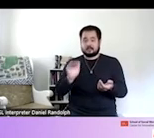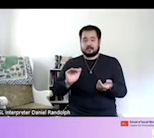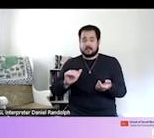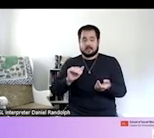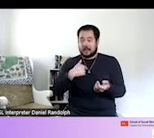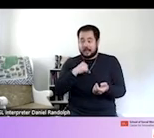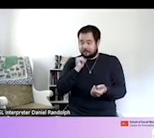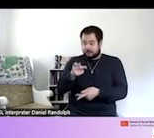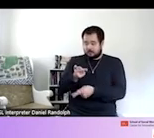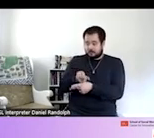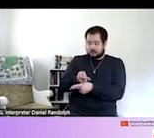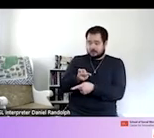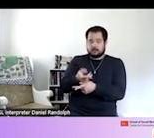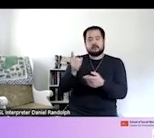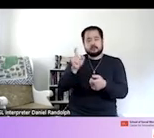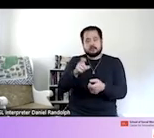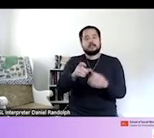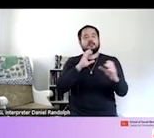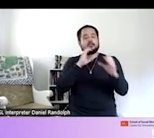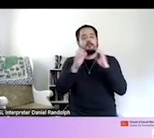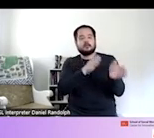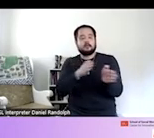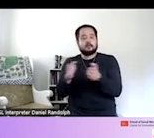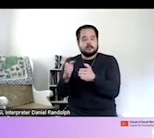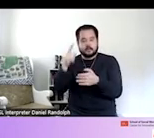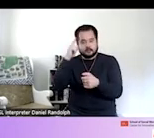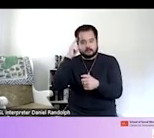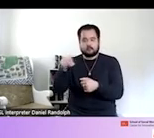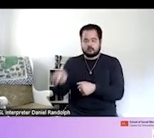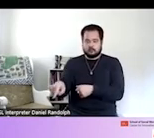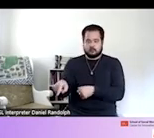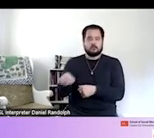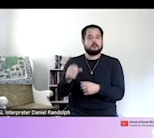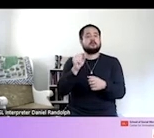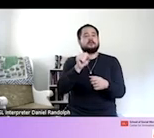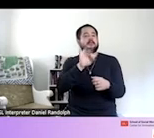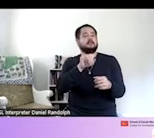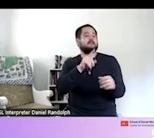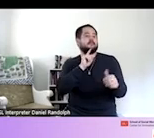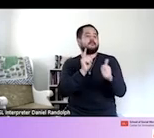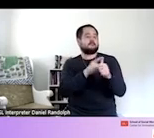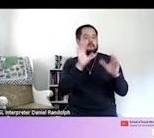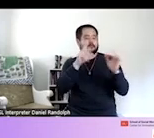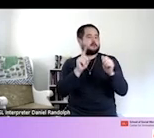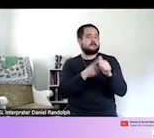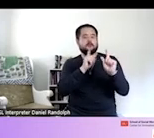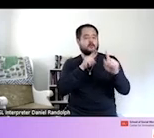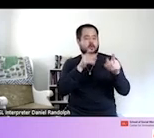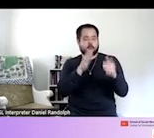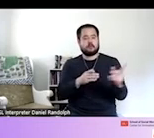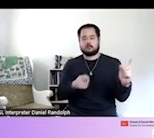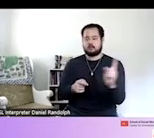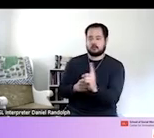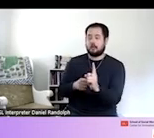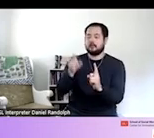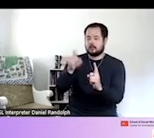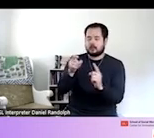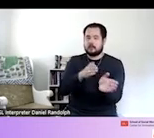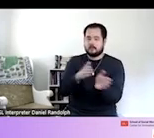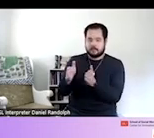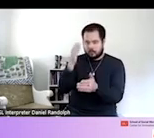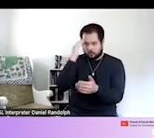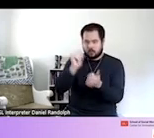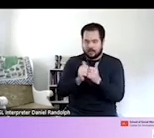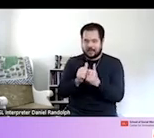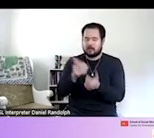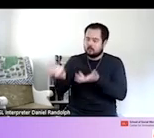communication plan for emergency responders around DNR. So I really wanted to put that in there as a resource and something to consider. While it might be a